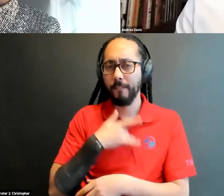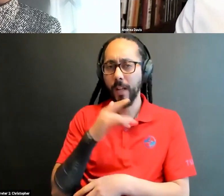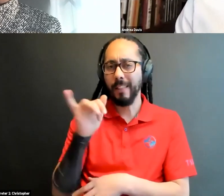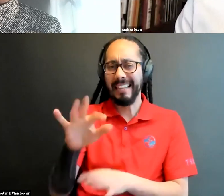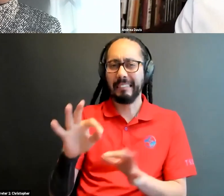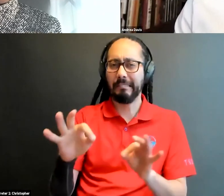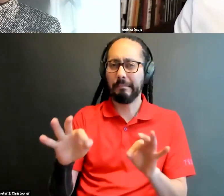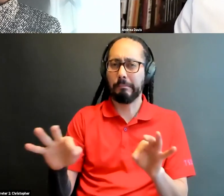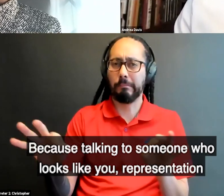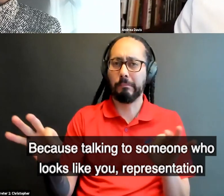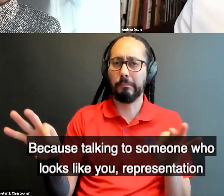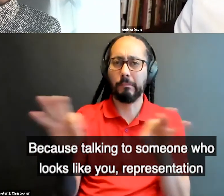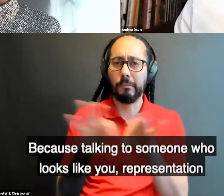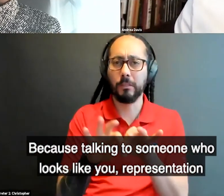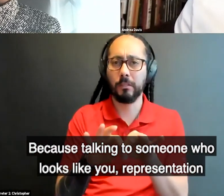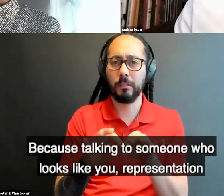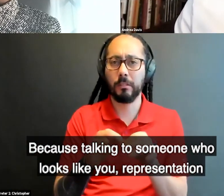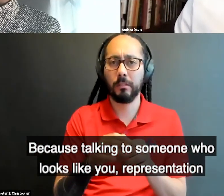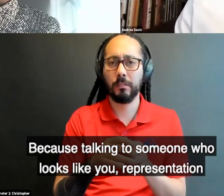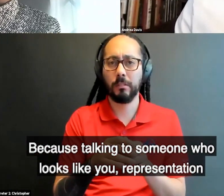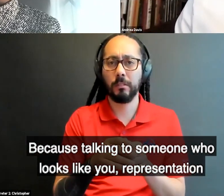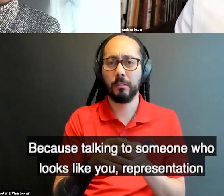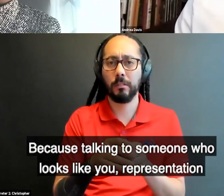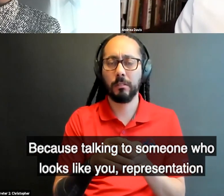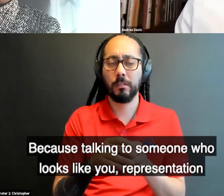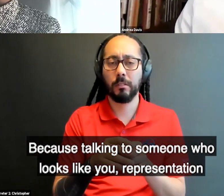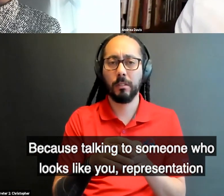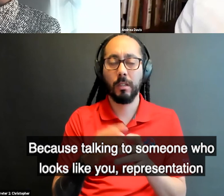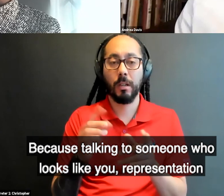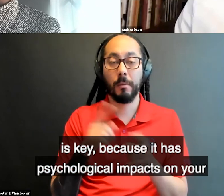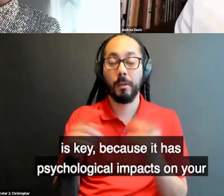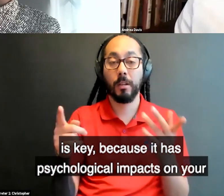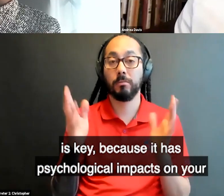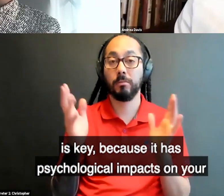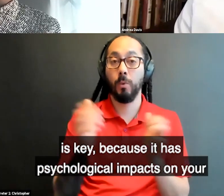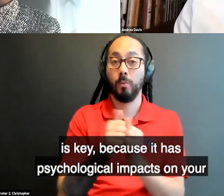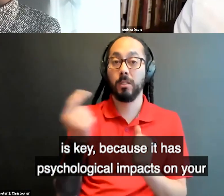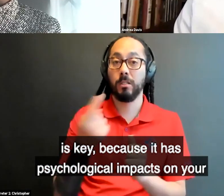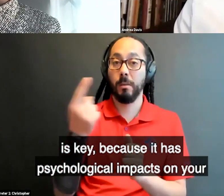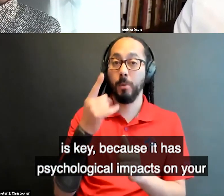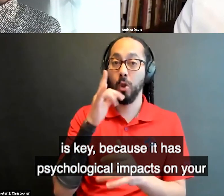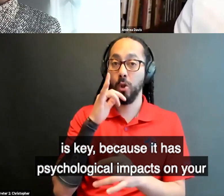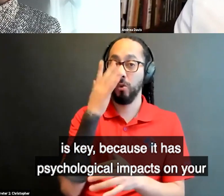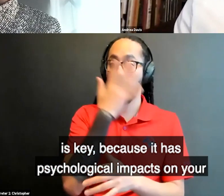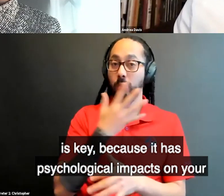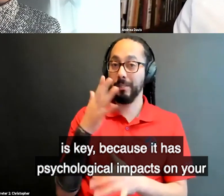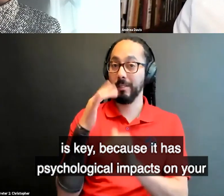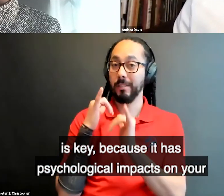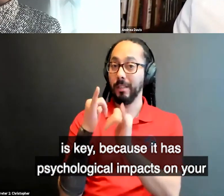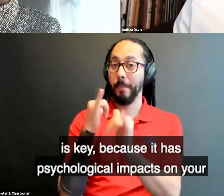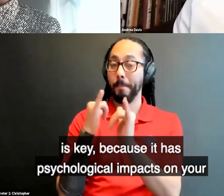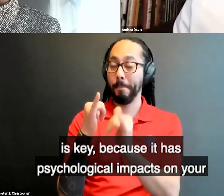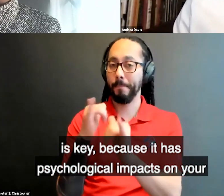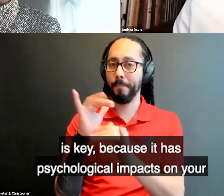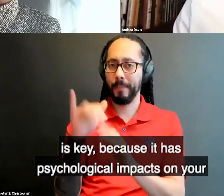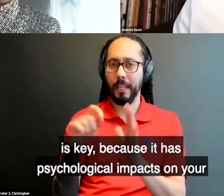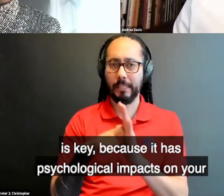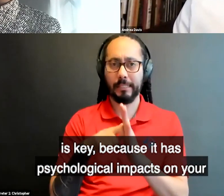because talking to someone who looks like you, representation is key because it